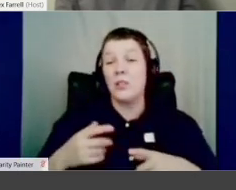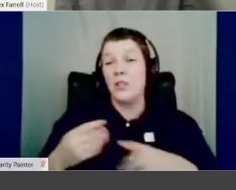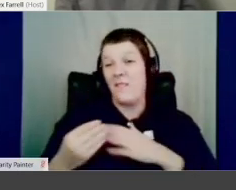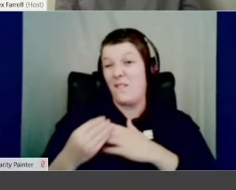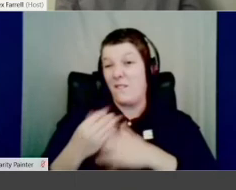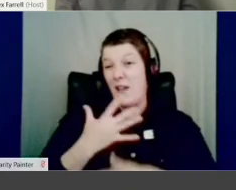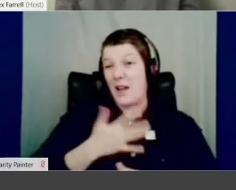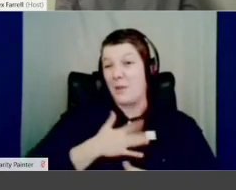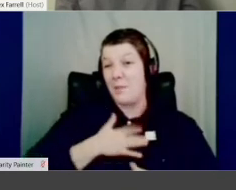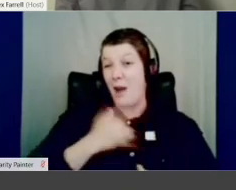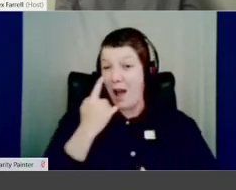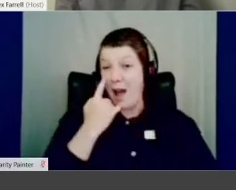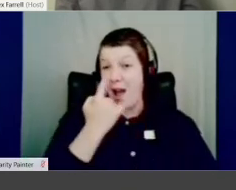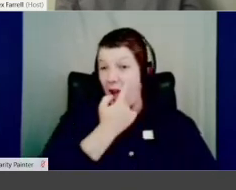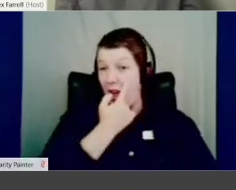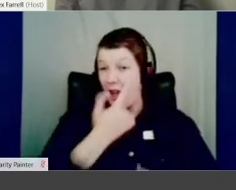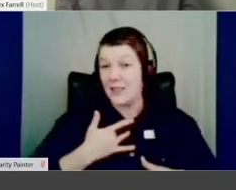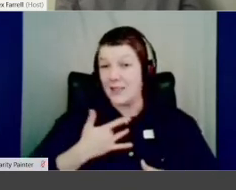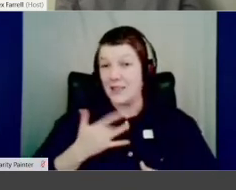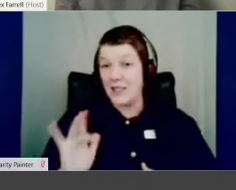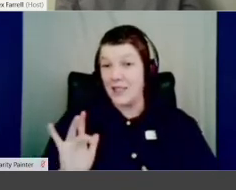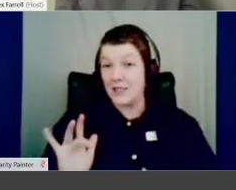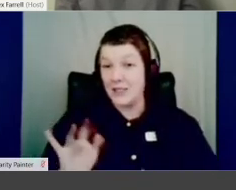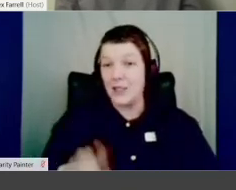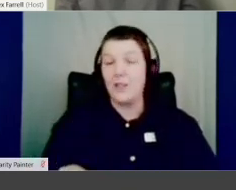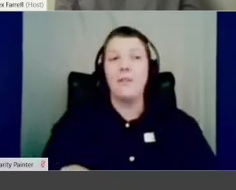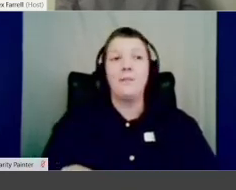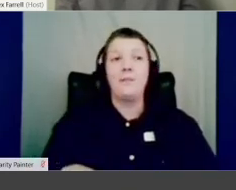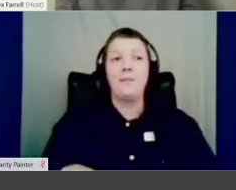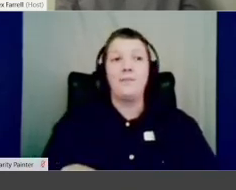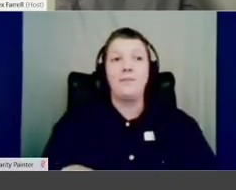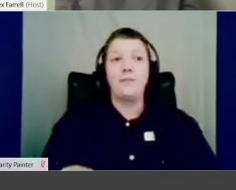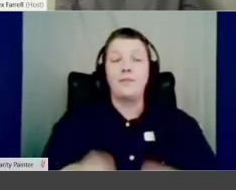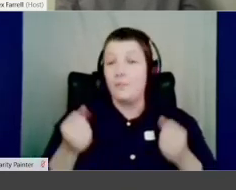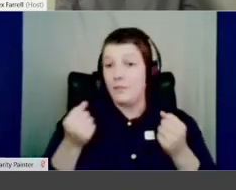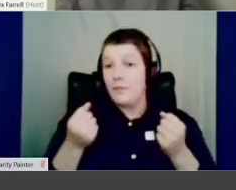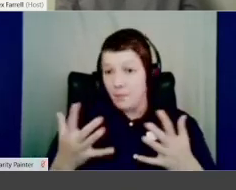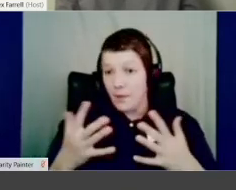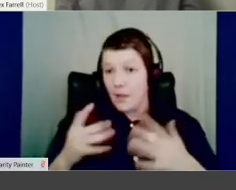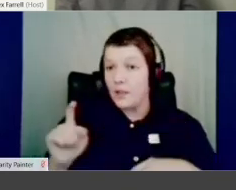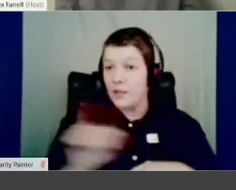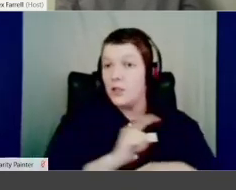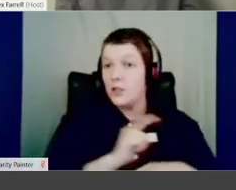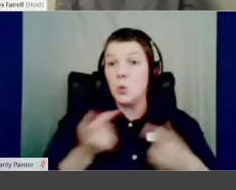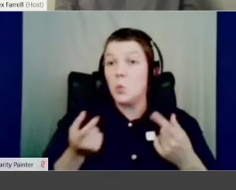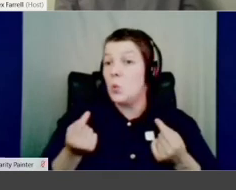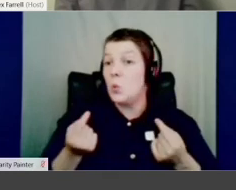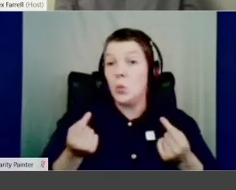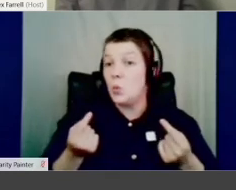that problem has been addressed, and for a lot of people has been solved. Being able to